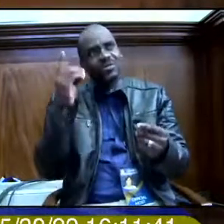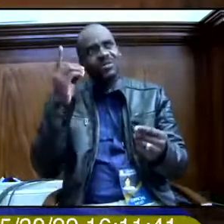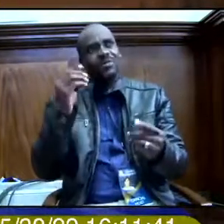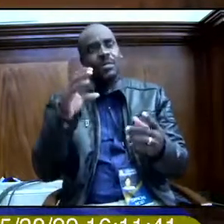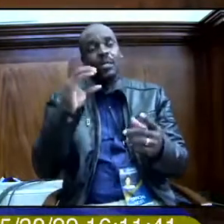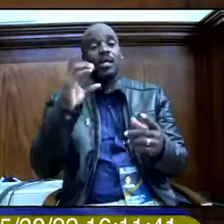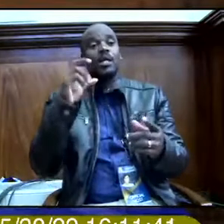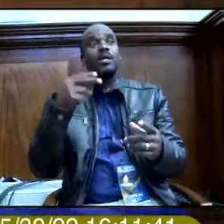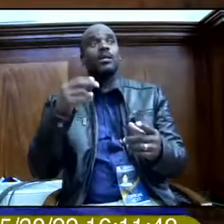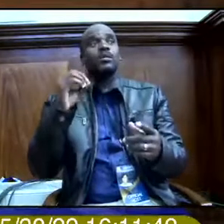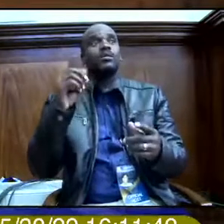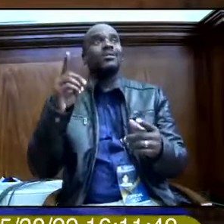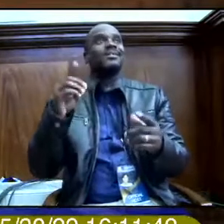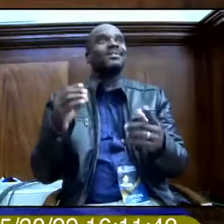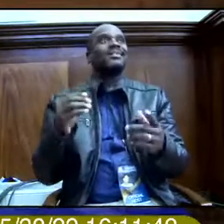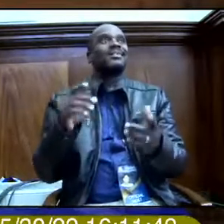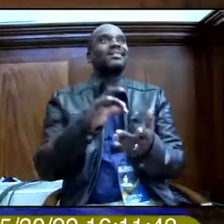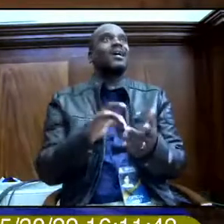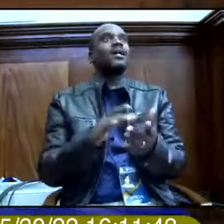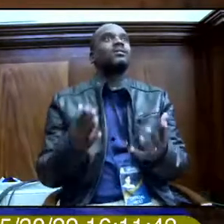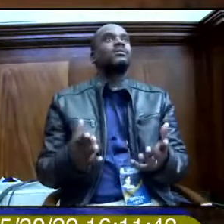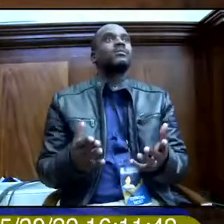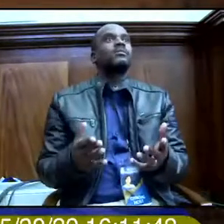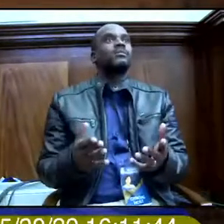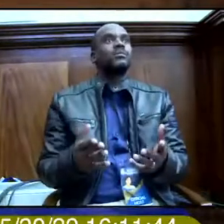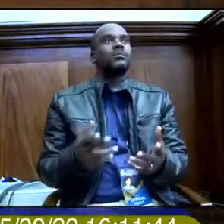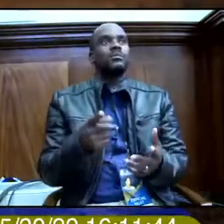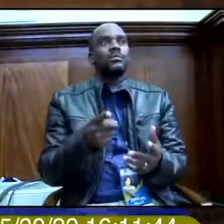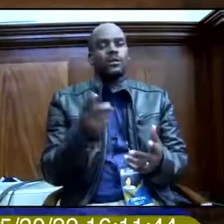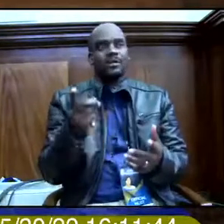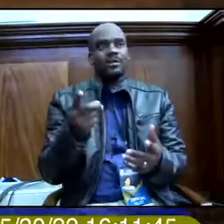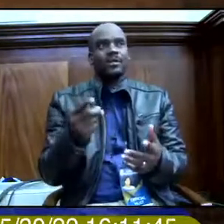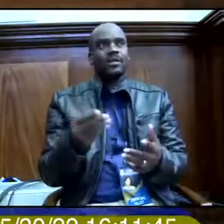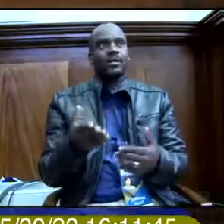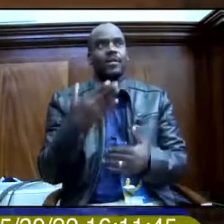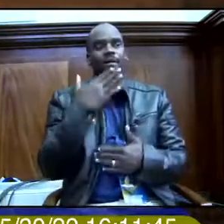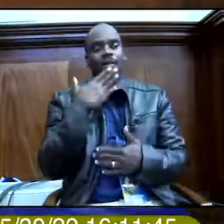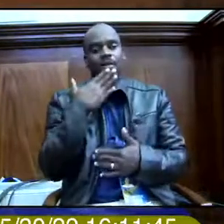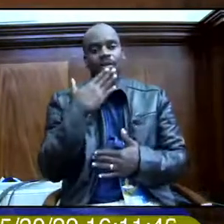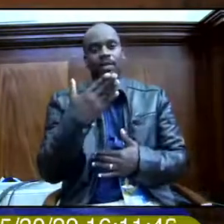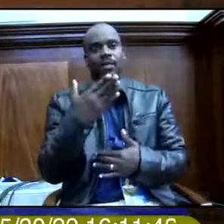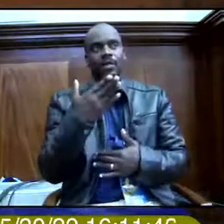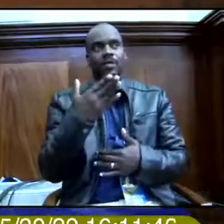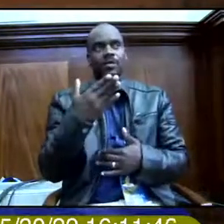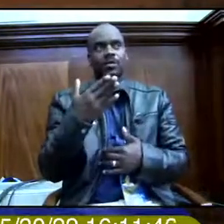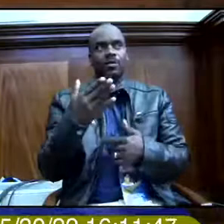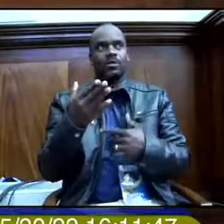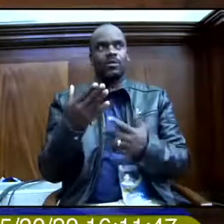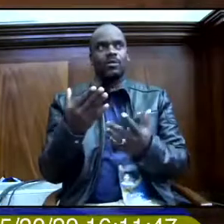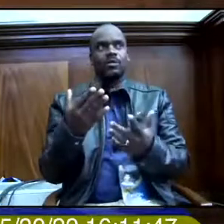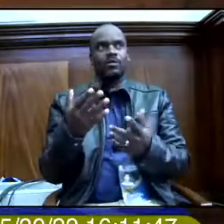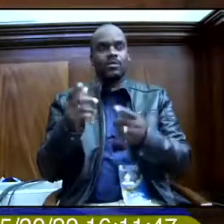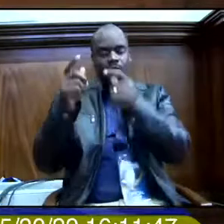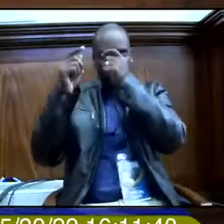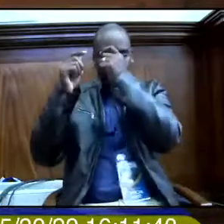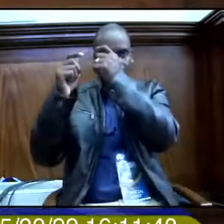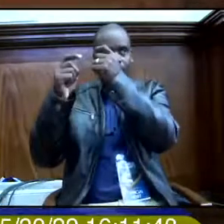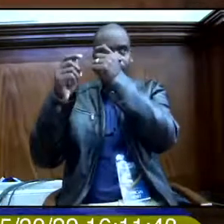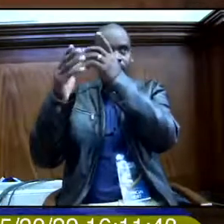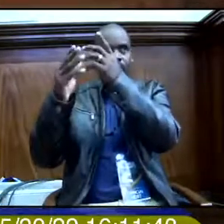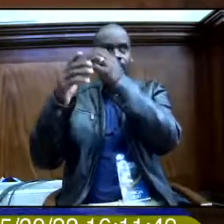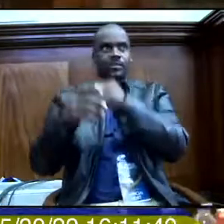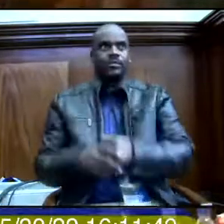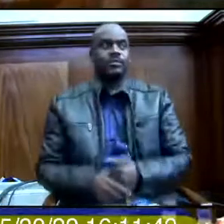society in a capitalist mode of production thank you honorable